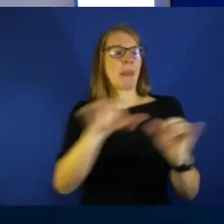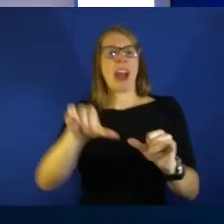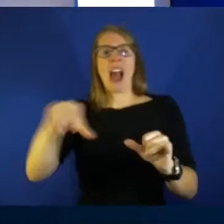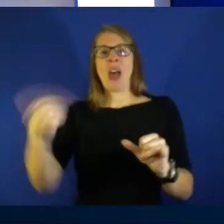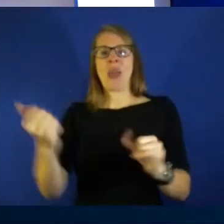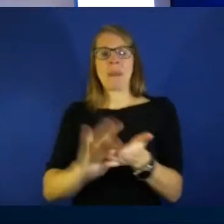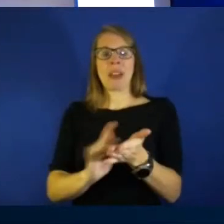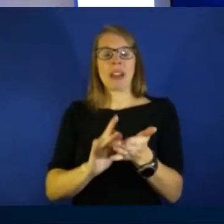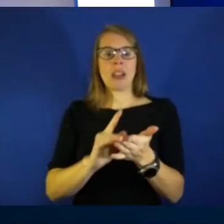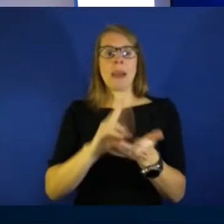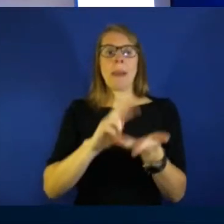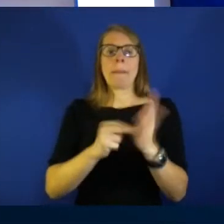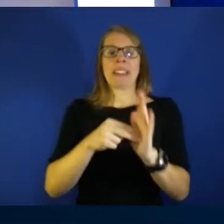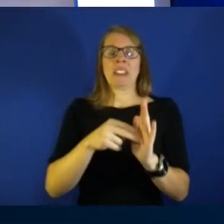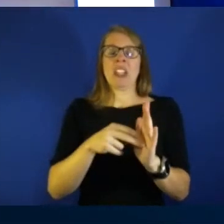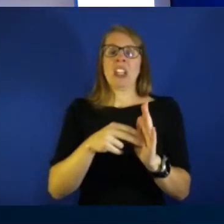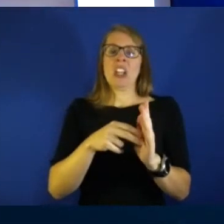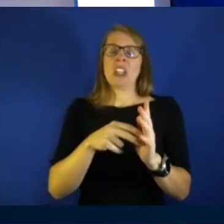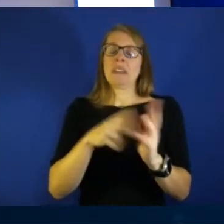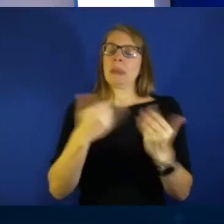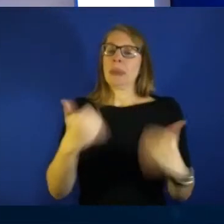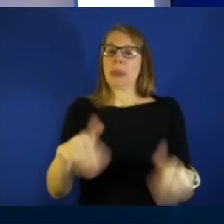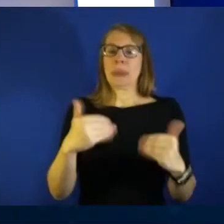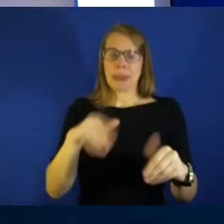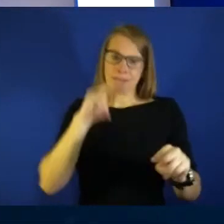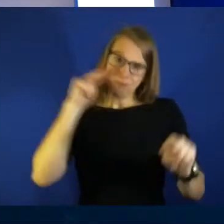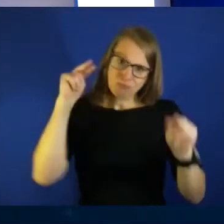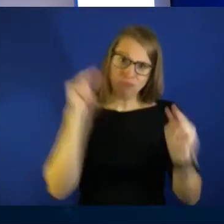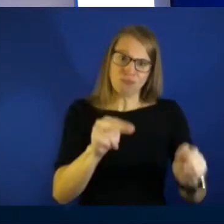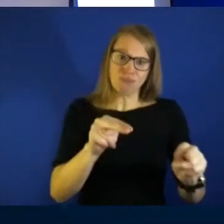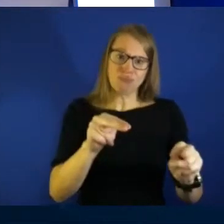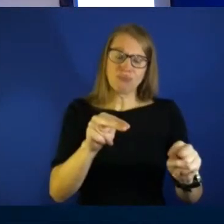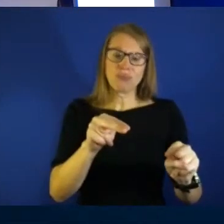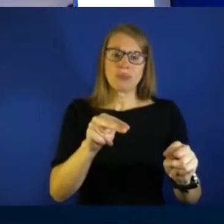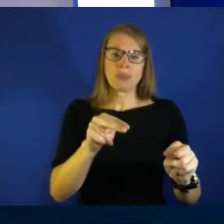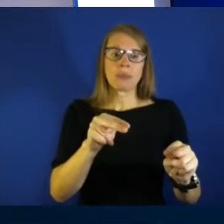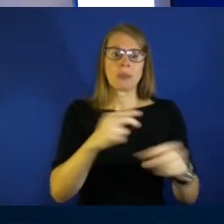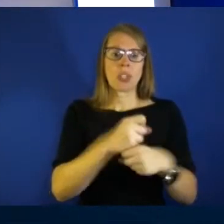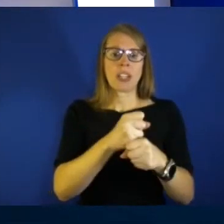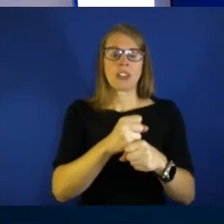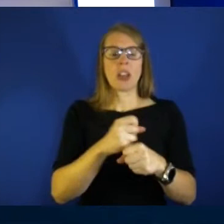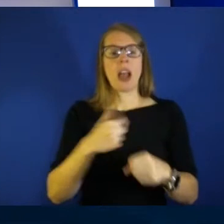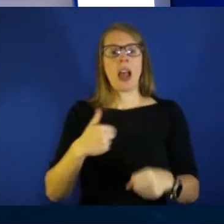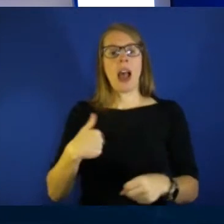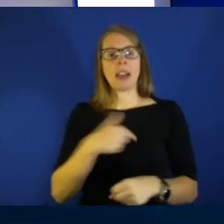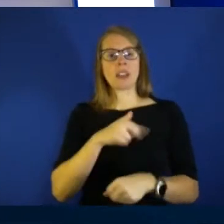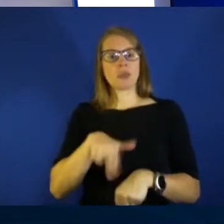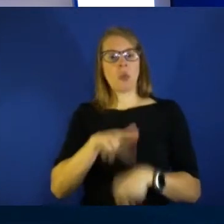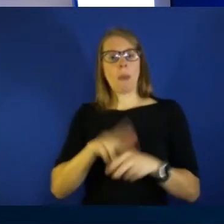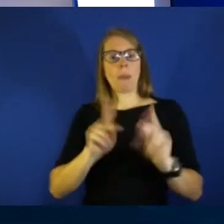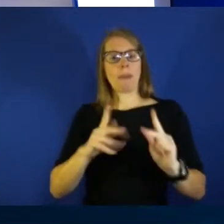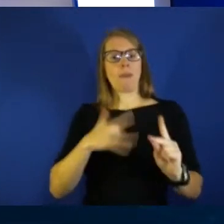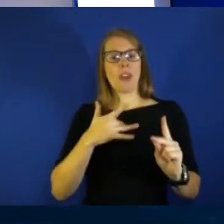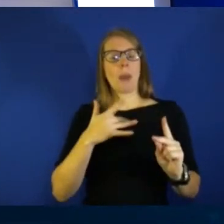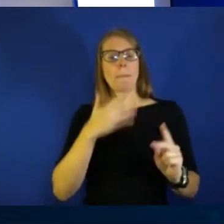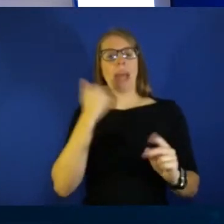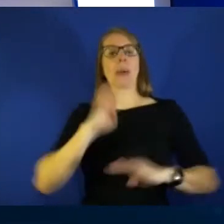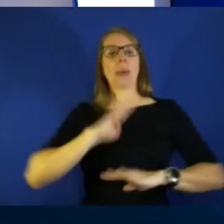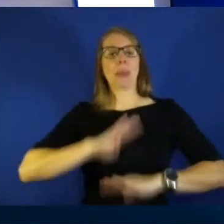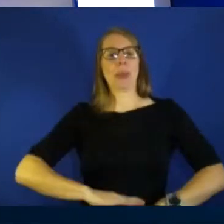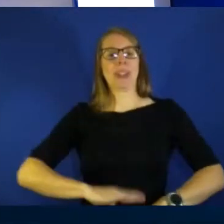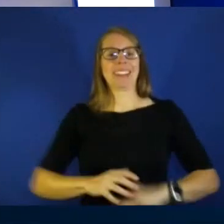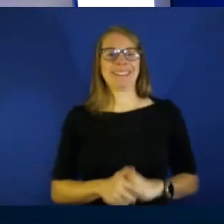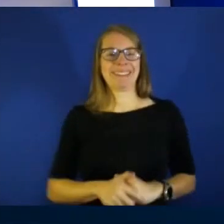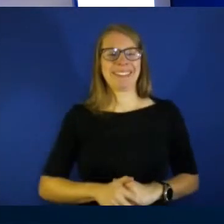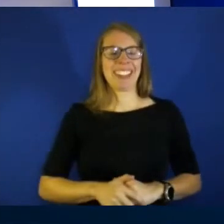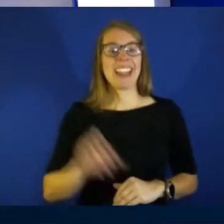regulated production. Okay, that makes us regular people feel better. Yeah. Okay. So question, Simone wants to